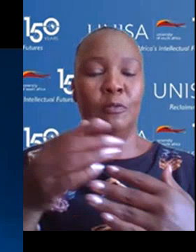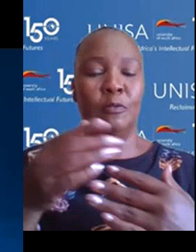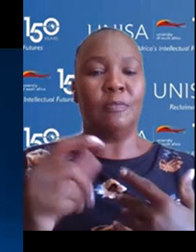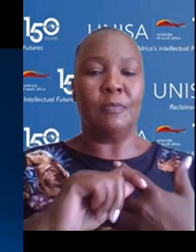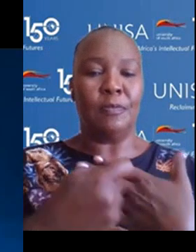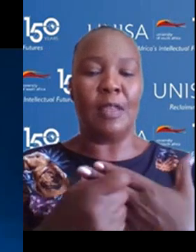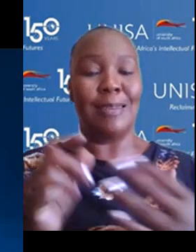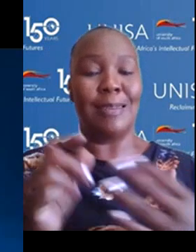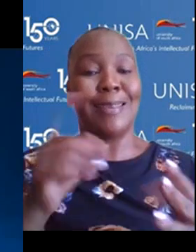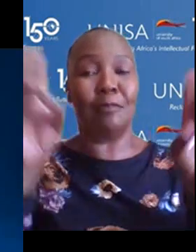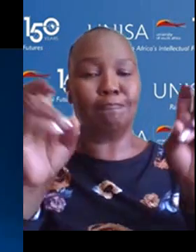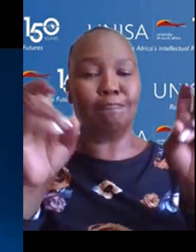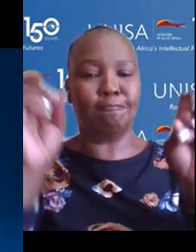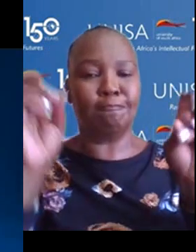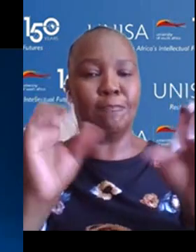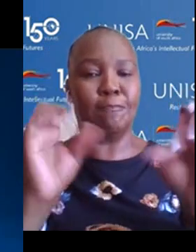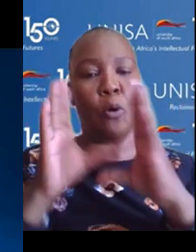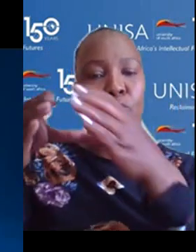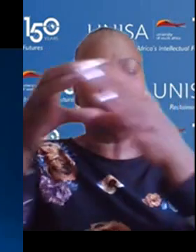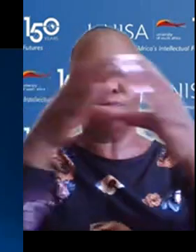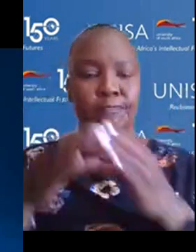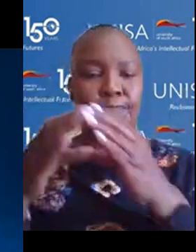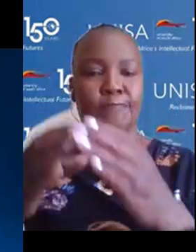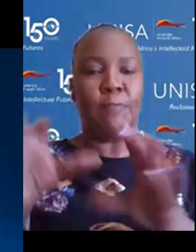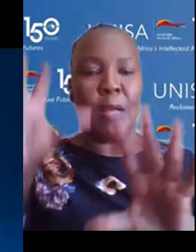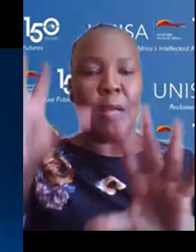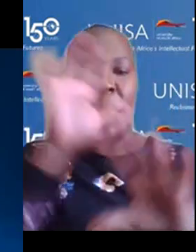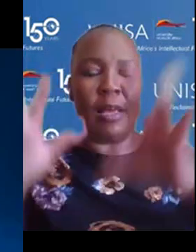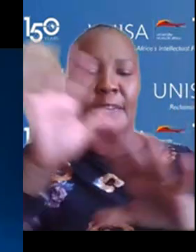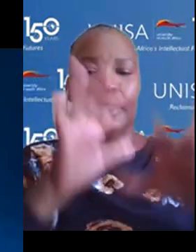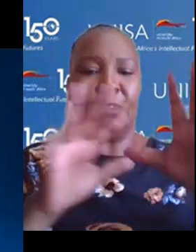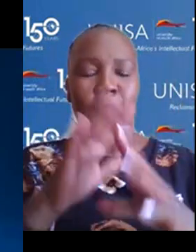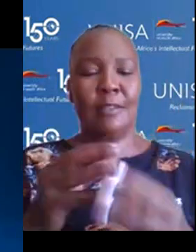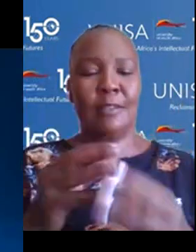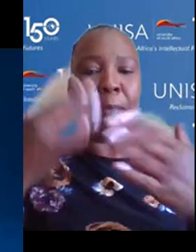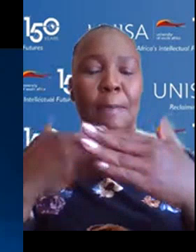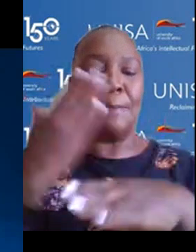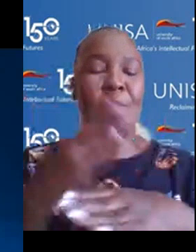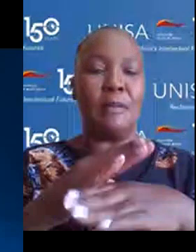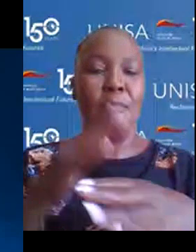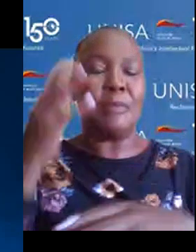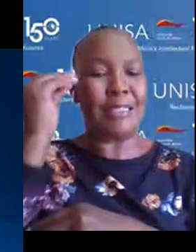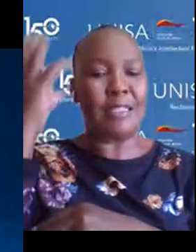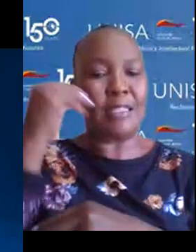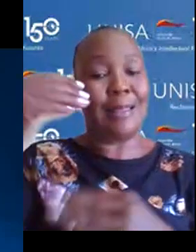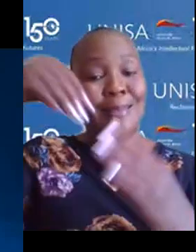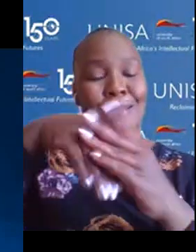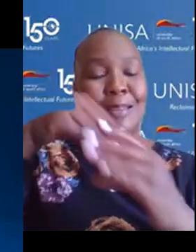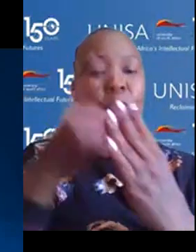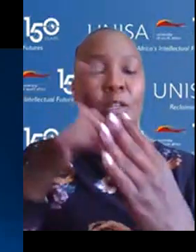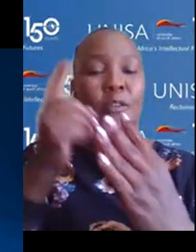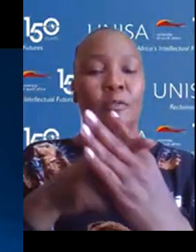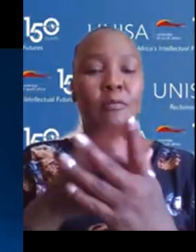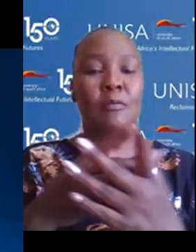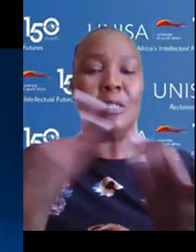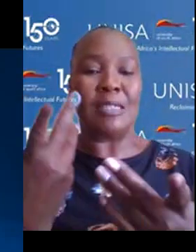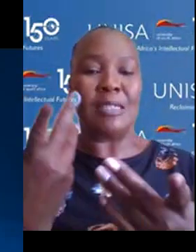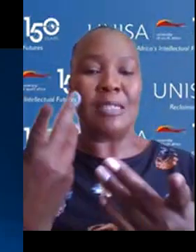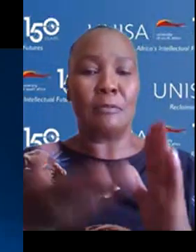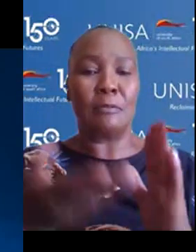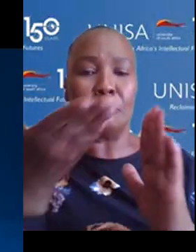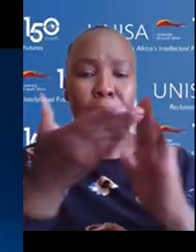Themes are groups of background images, colors, sounds, etc. that make up a specific experience within Windows. There are some preloaded themes